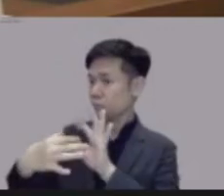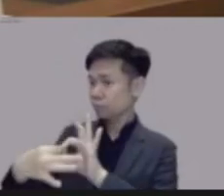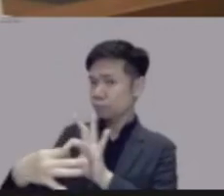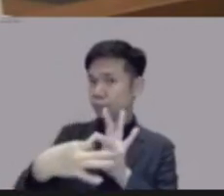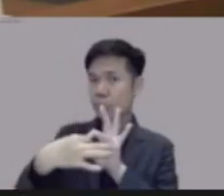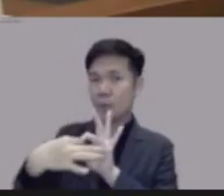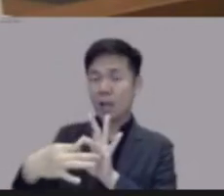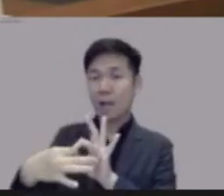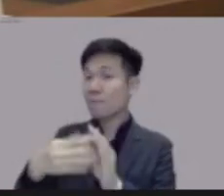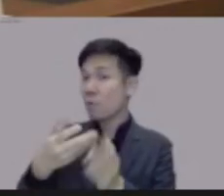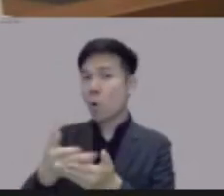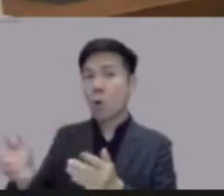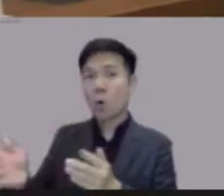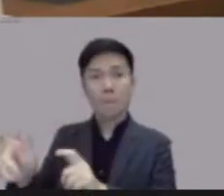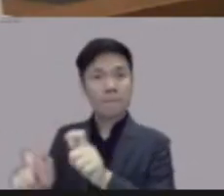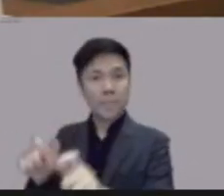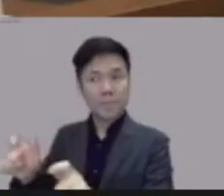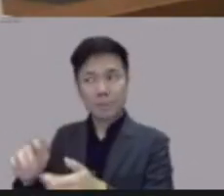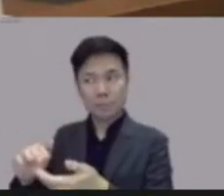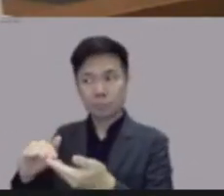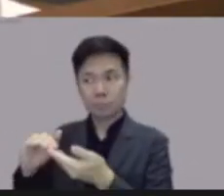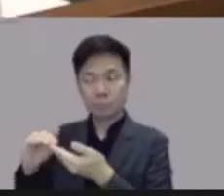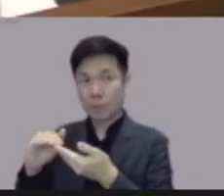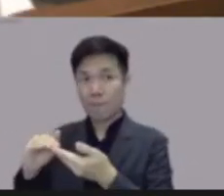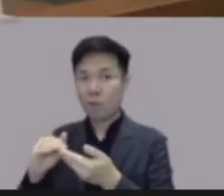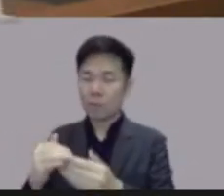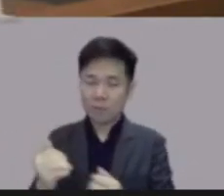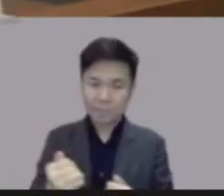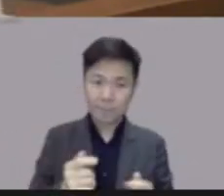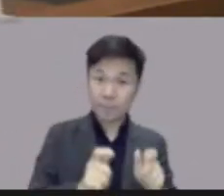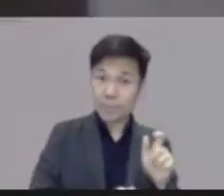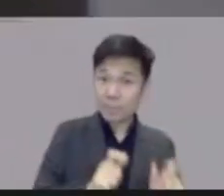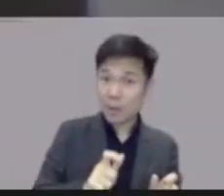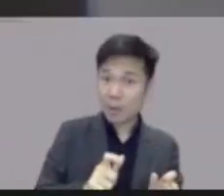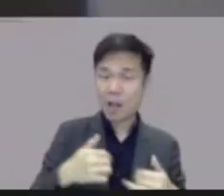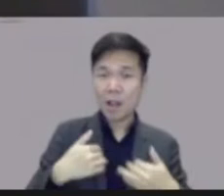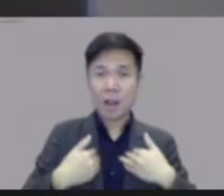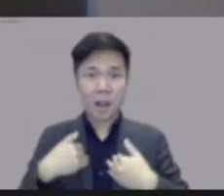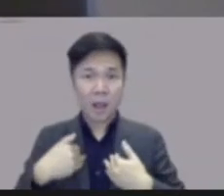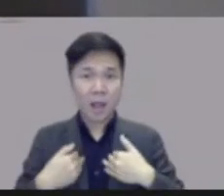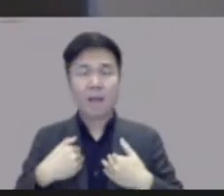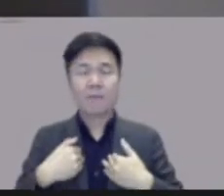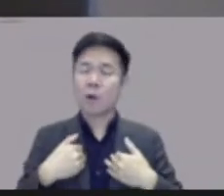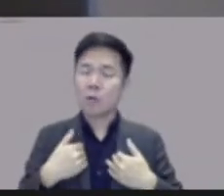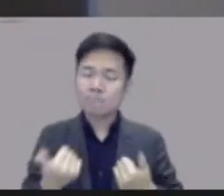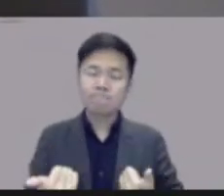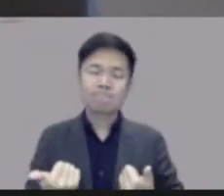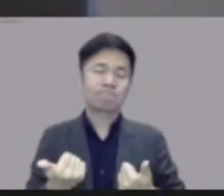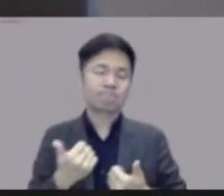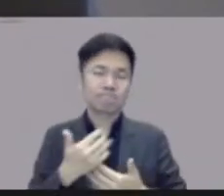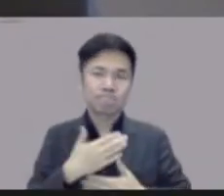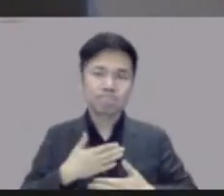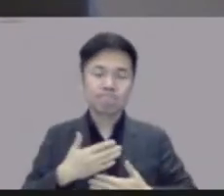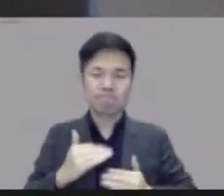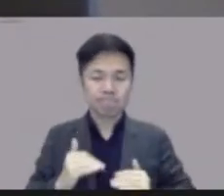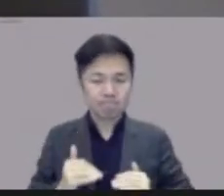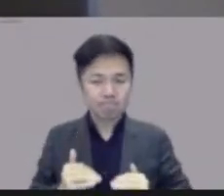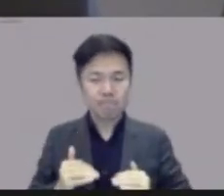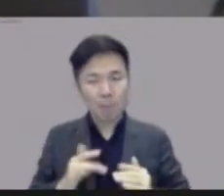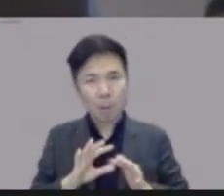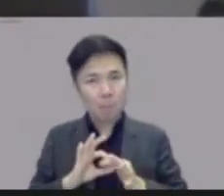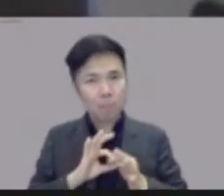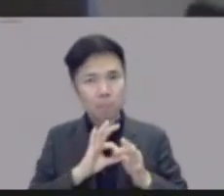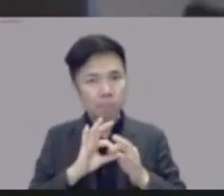for men and nature altogether thank you chair that's my comment on this item